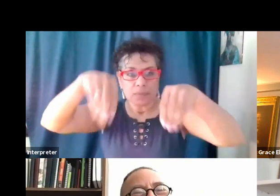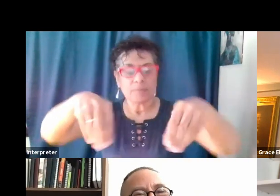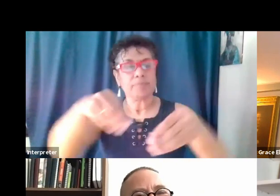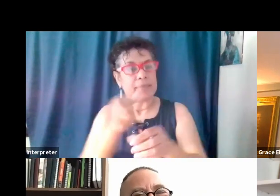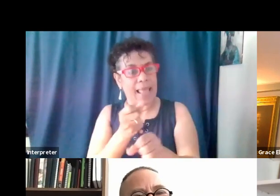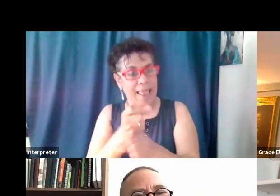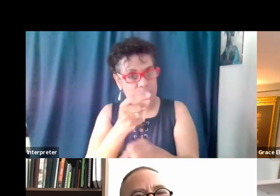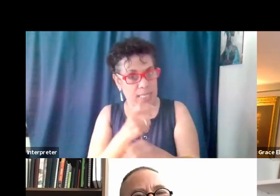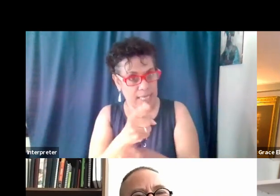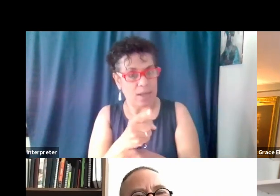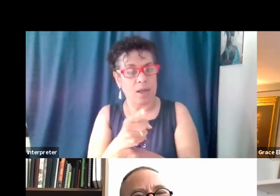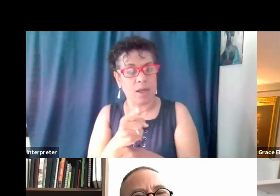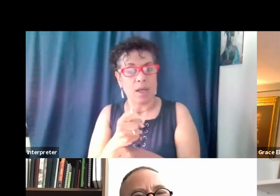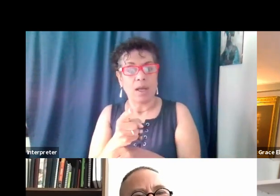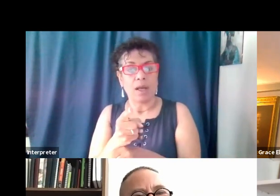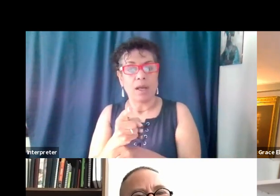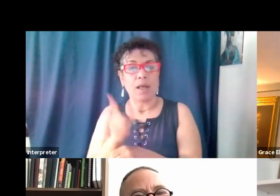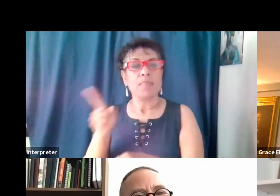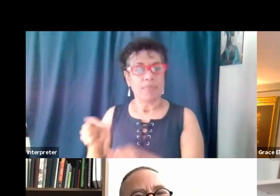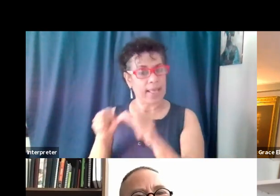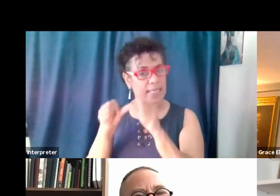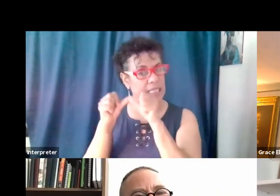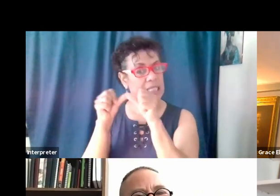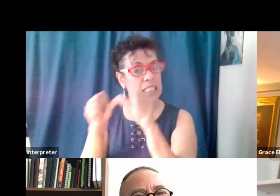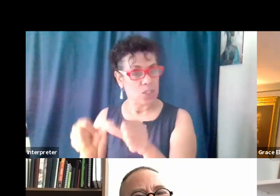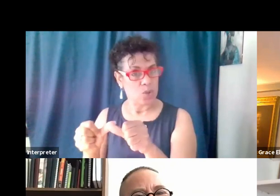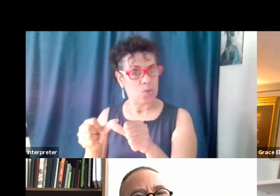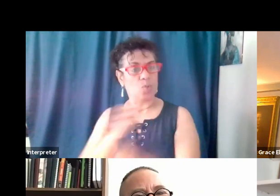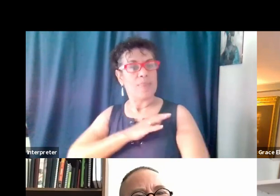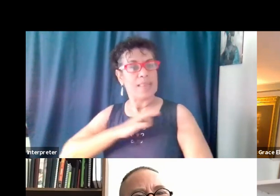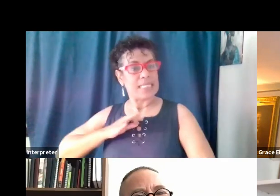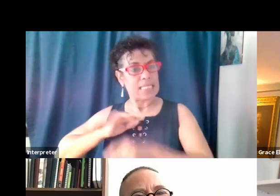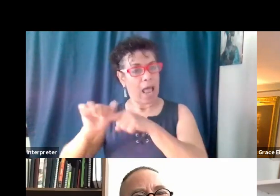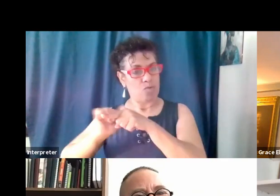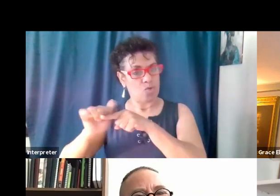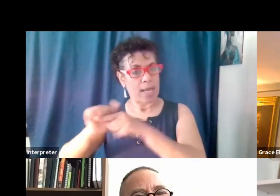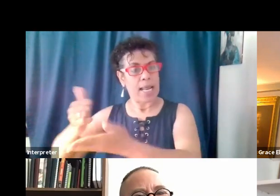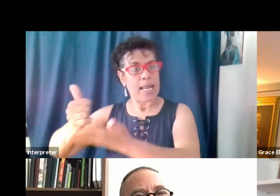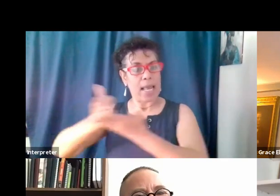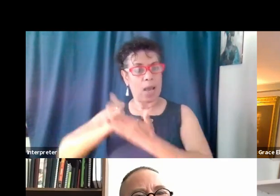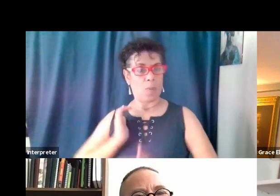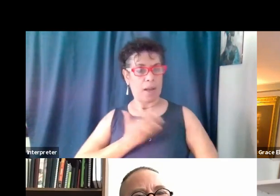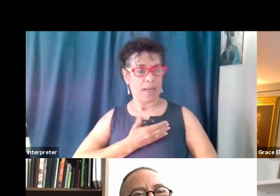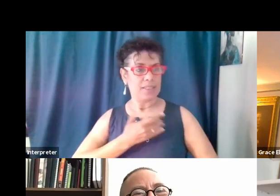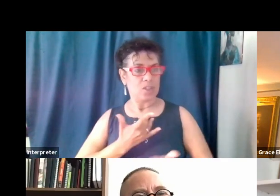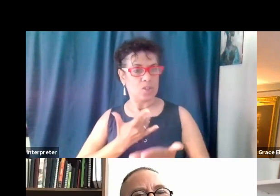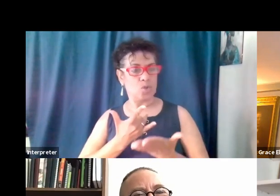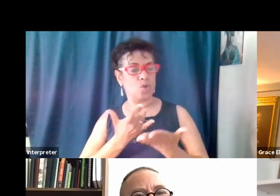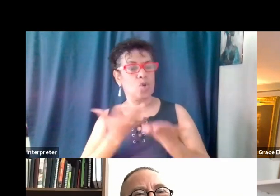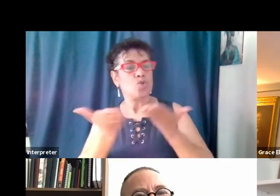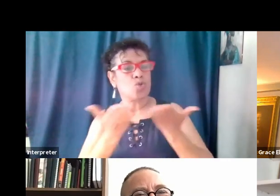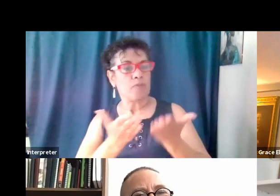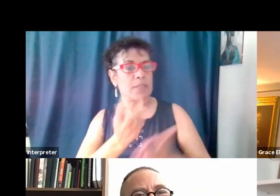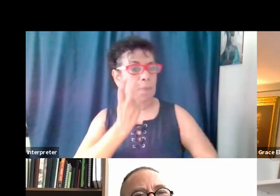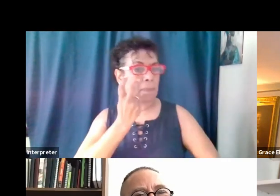And they continued those staff trainings to help us better welcome visually impaired visitors to the garden.